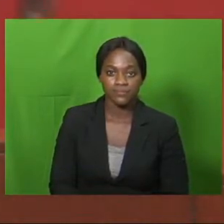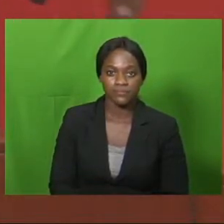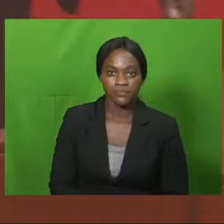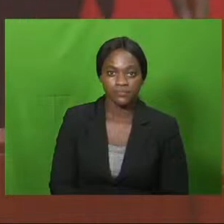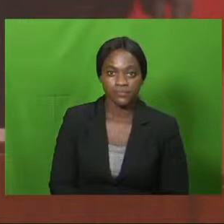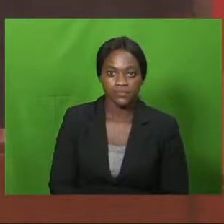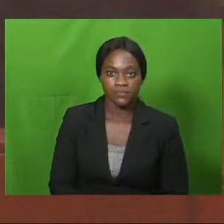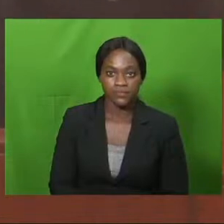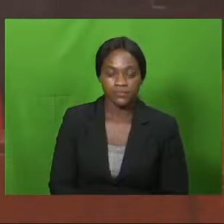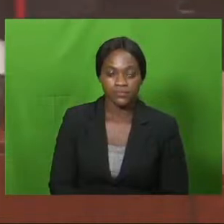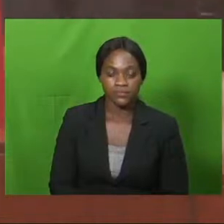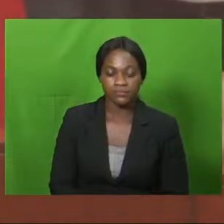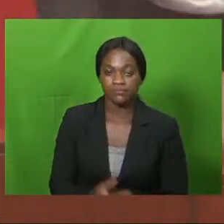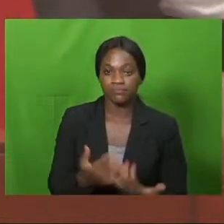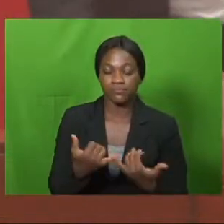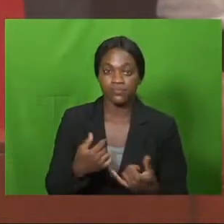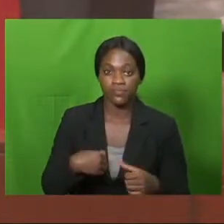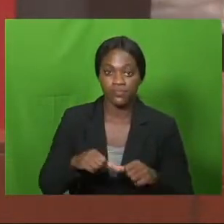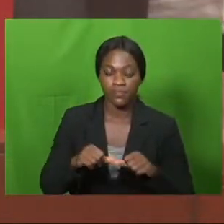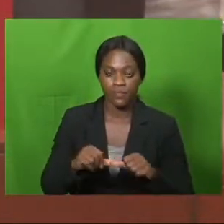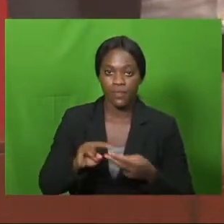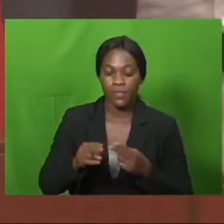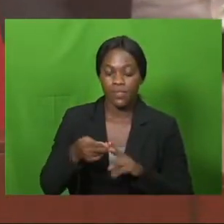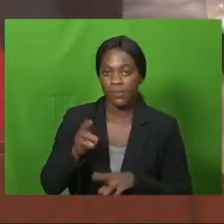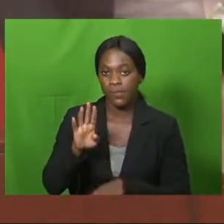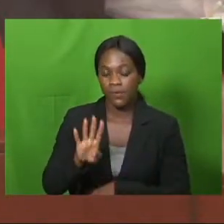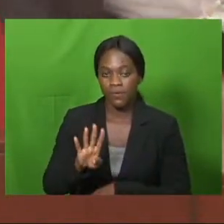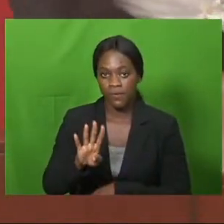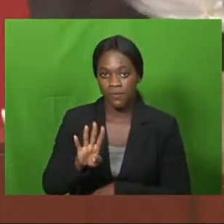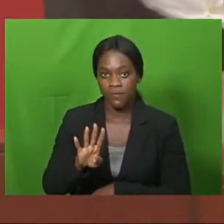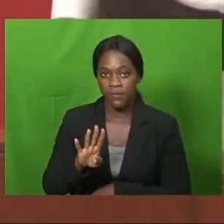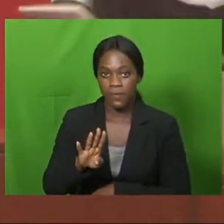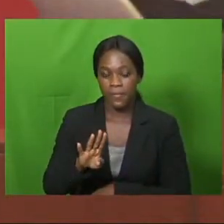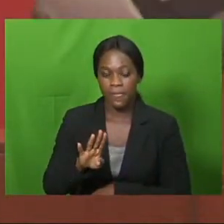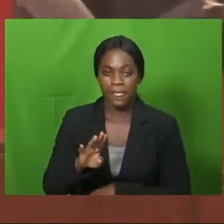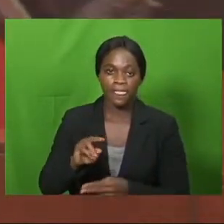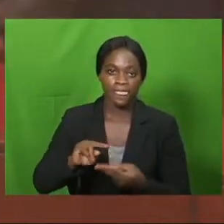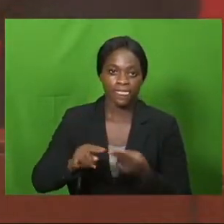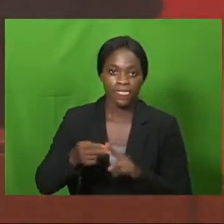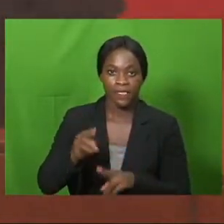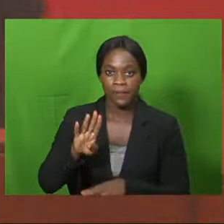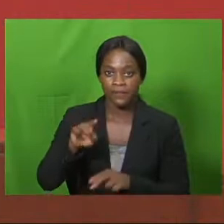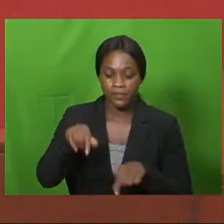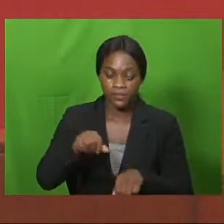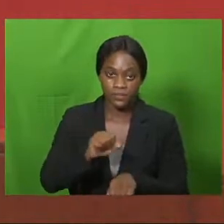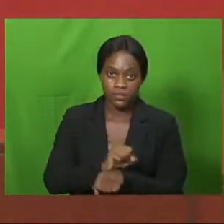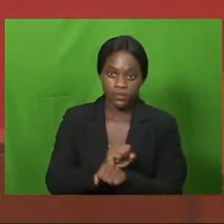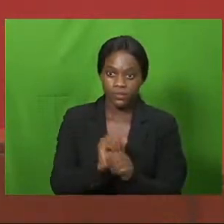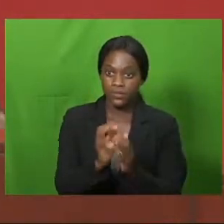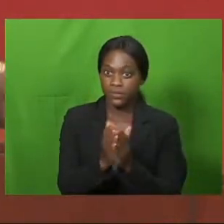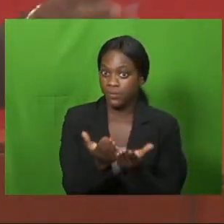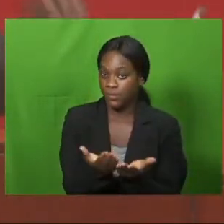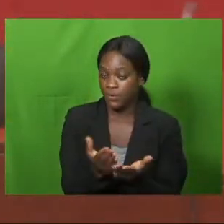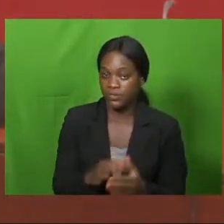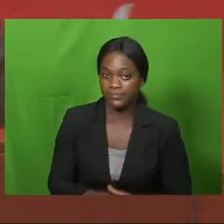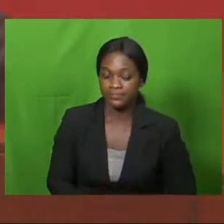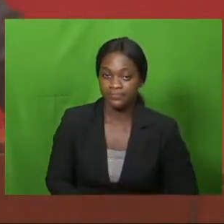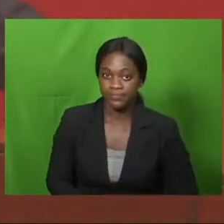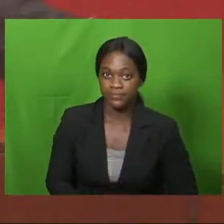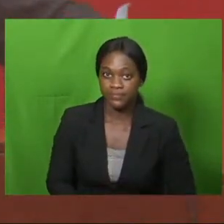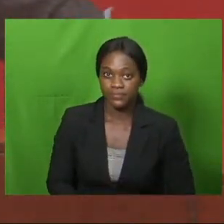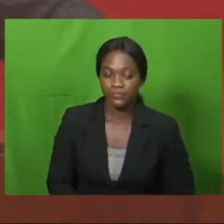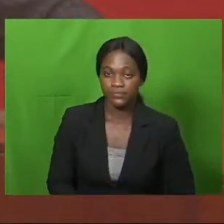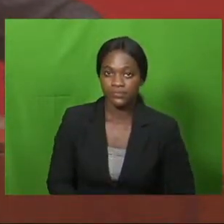We now turn to item number 4. Item number 4 in today's order paper.